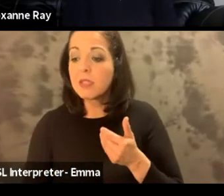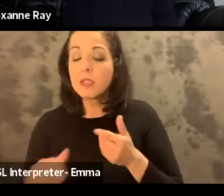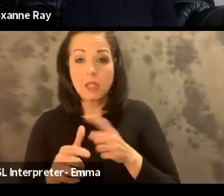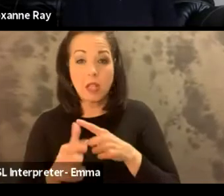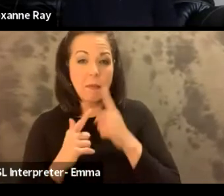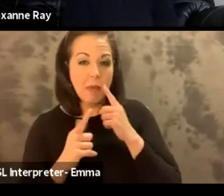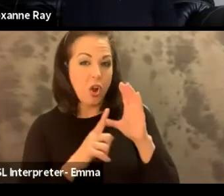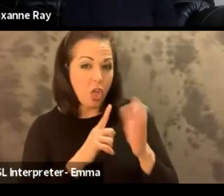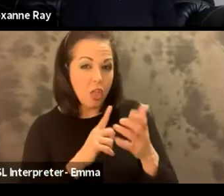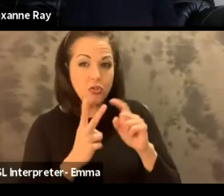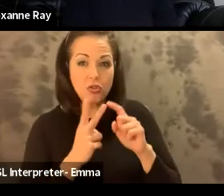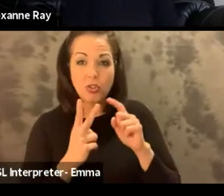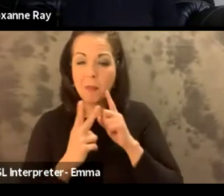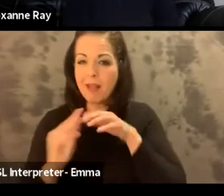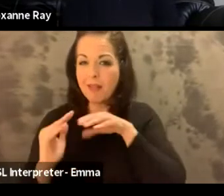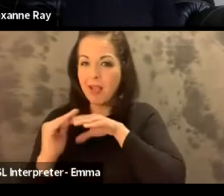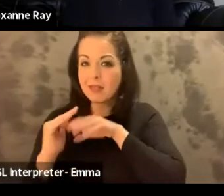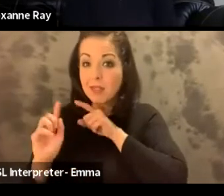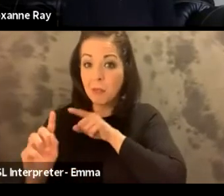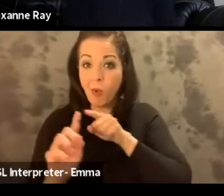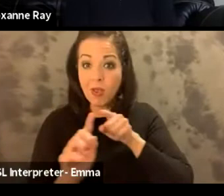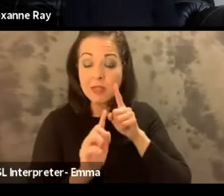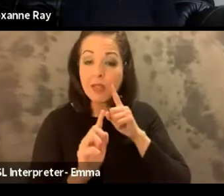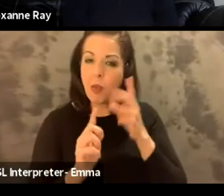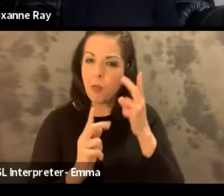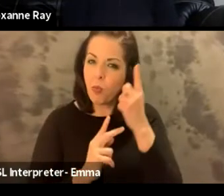points. And I'm wondering how folks view,